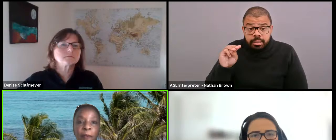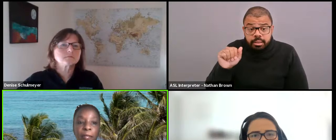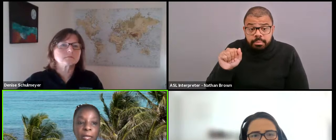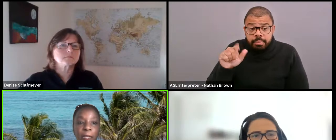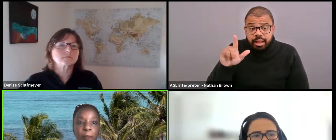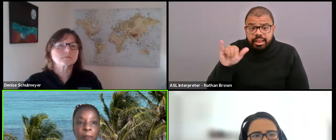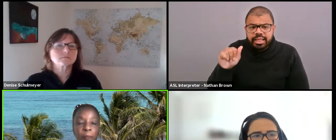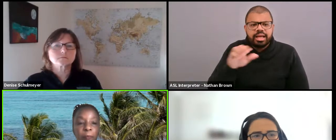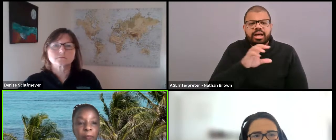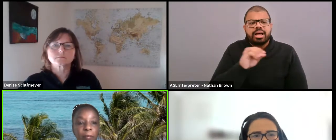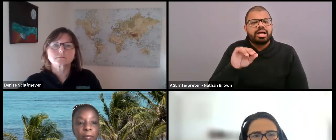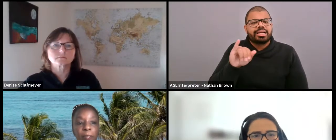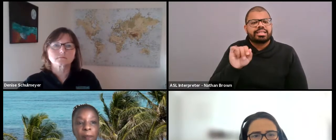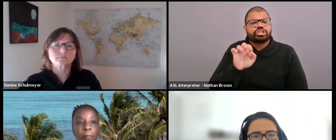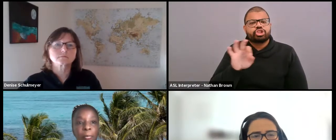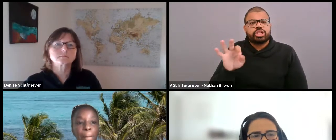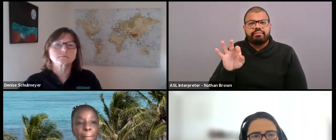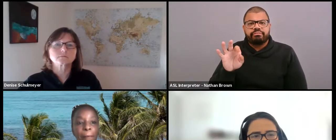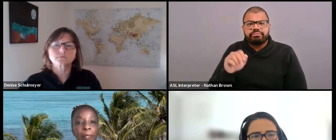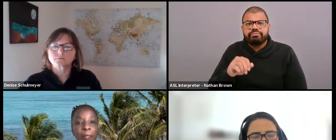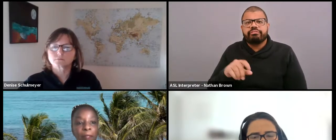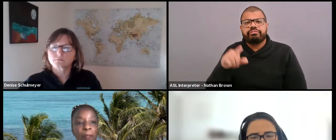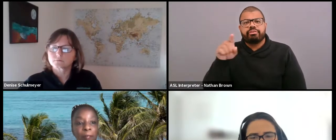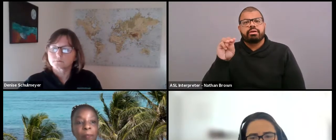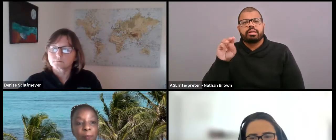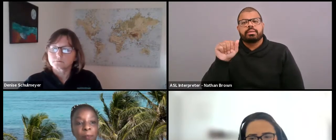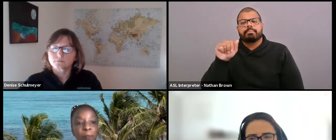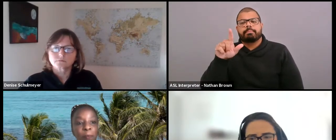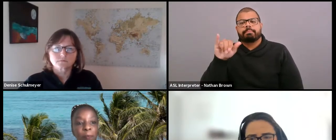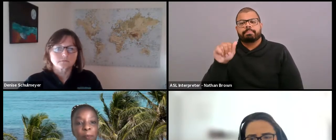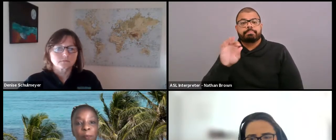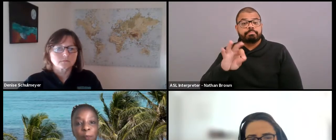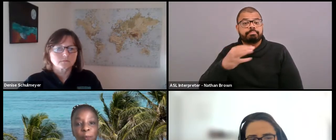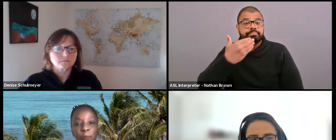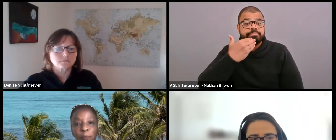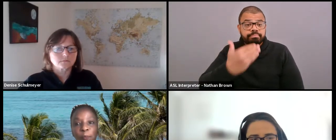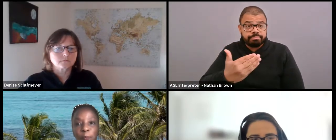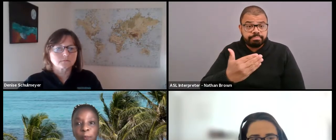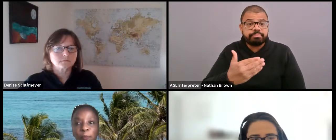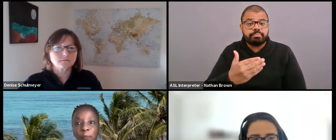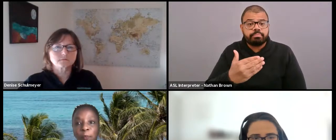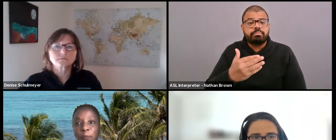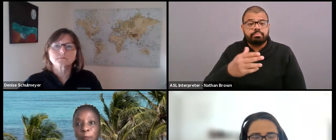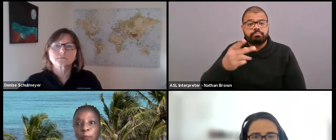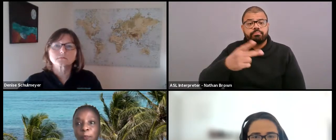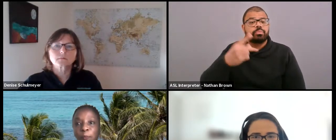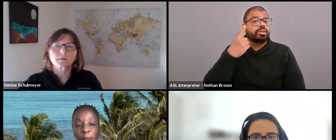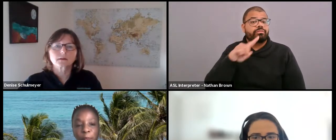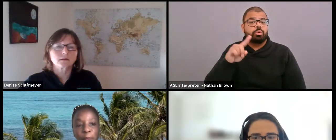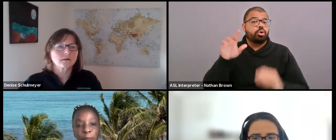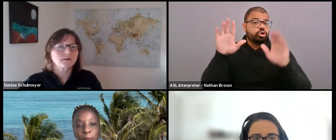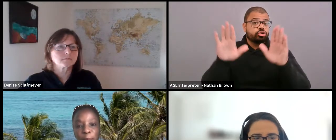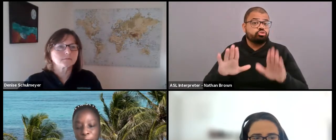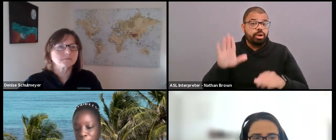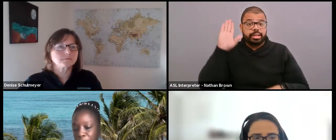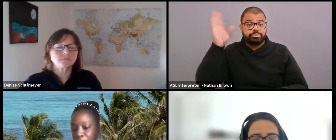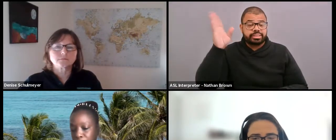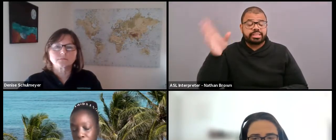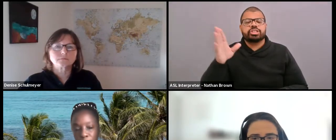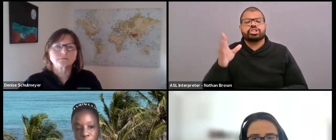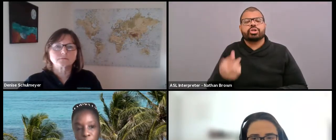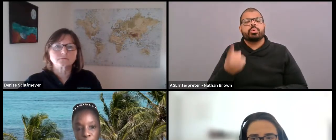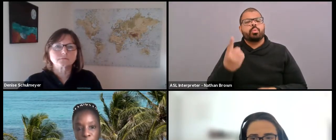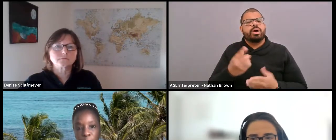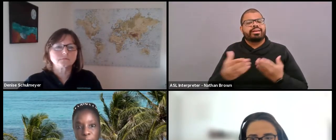then Jeff had his hand up. Thank you. Thank you, Sharon and Carolia, for this wonderful presentation. One of the things